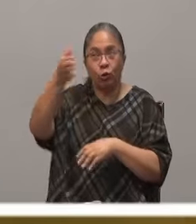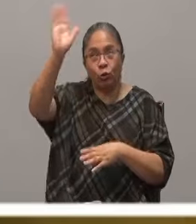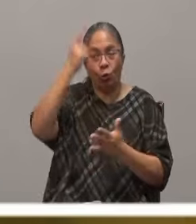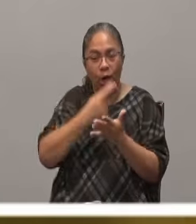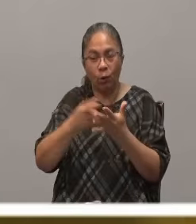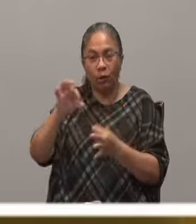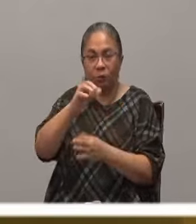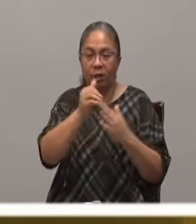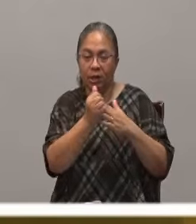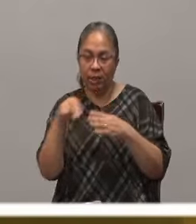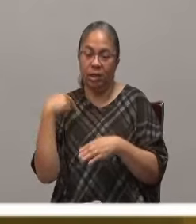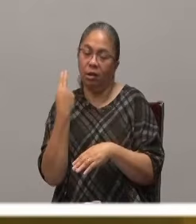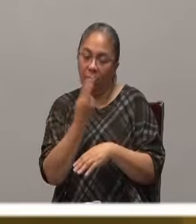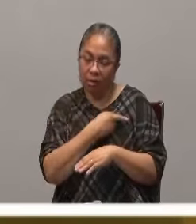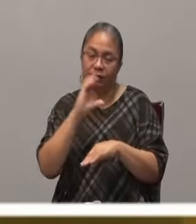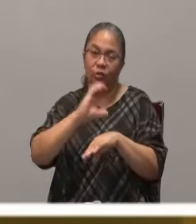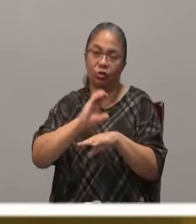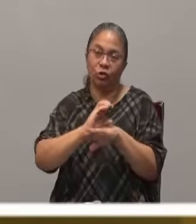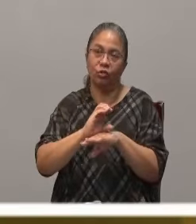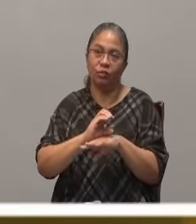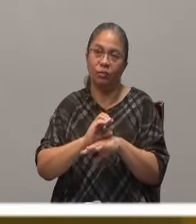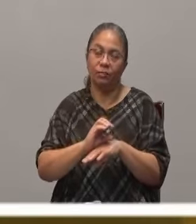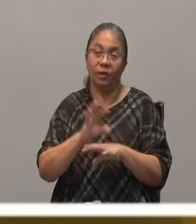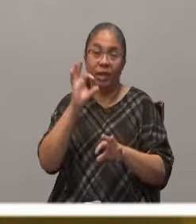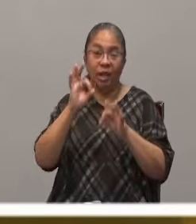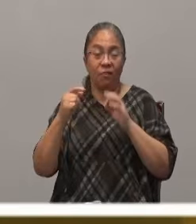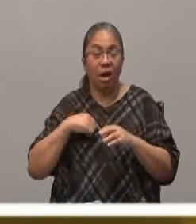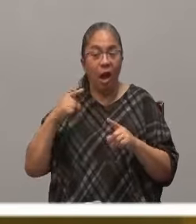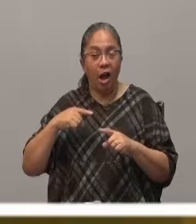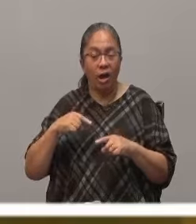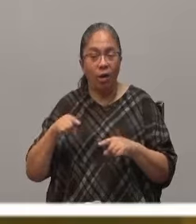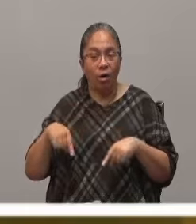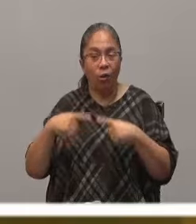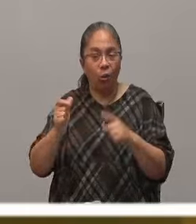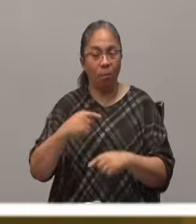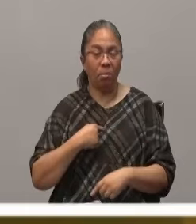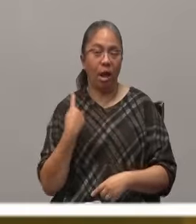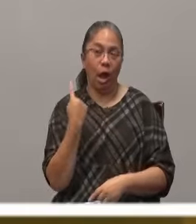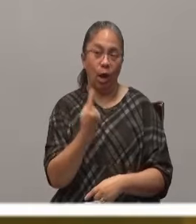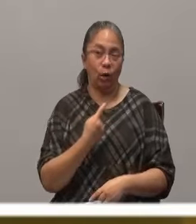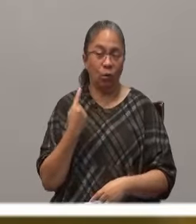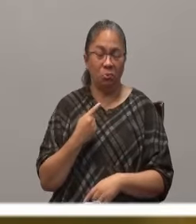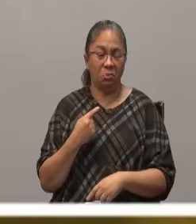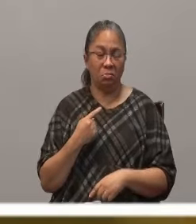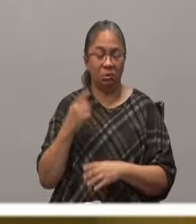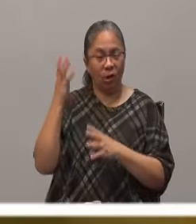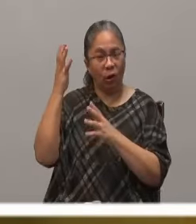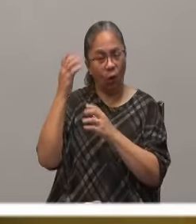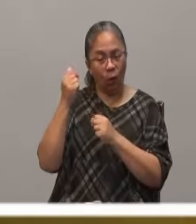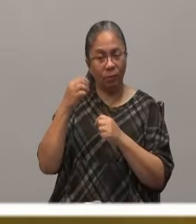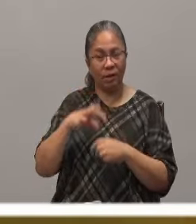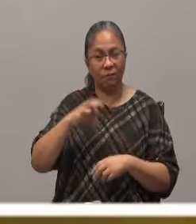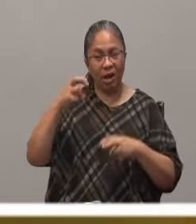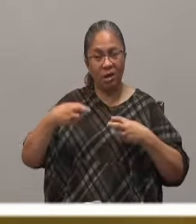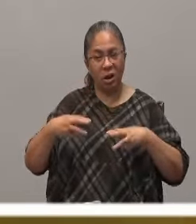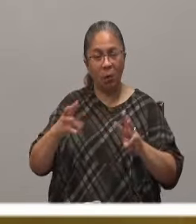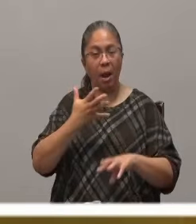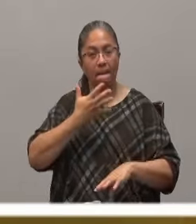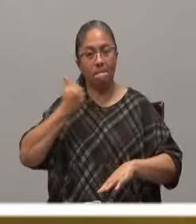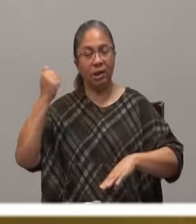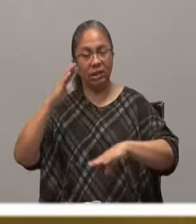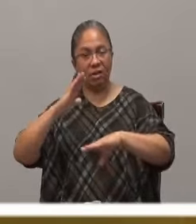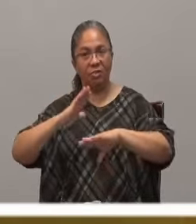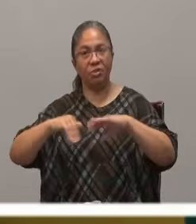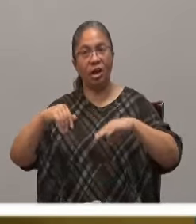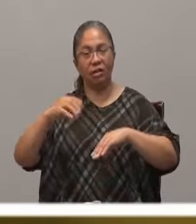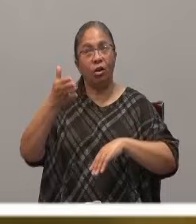church. Amen. Than to go by myself and hope by myself that I could find a pathway that is better than the